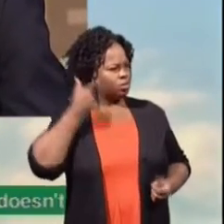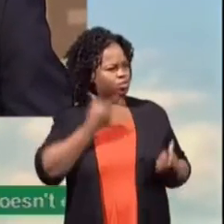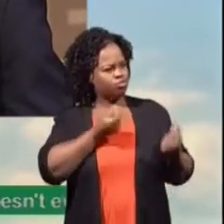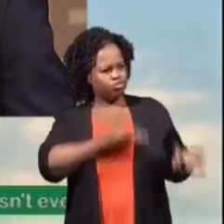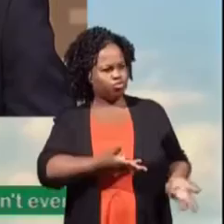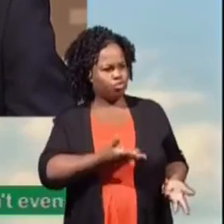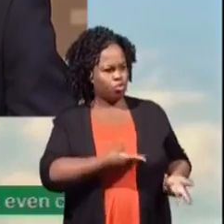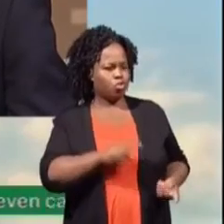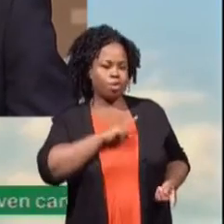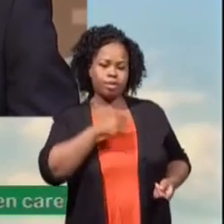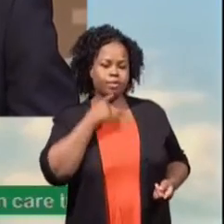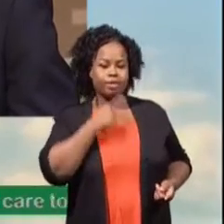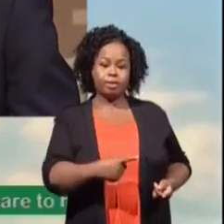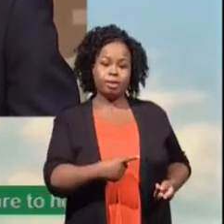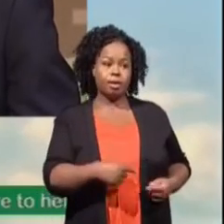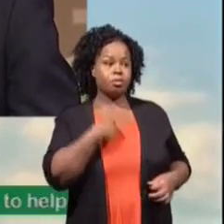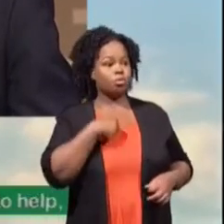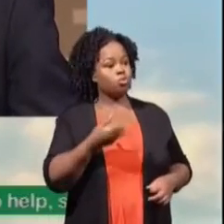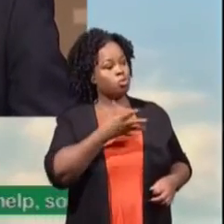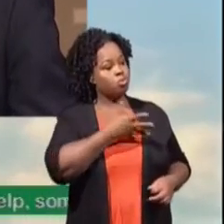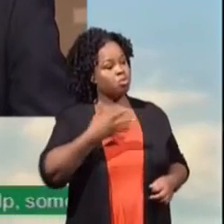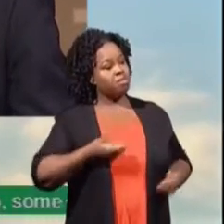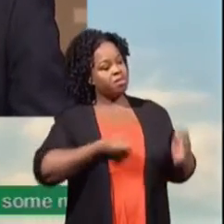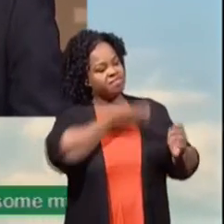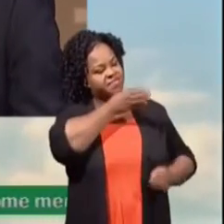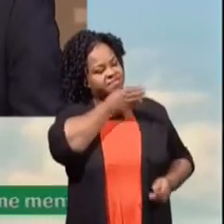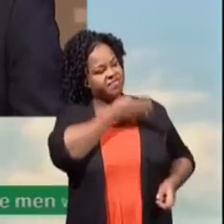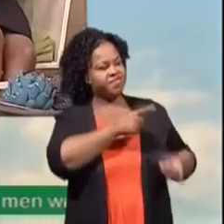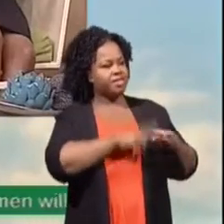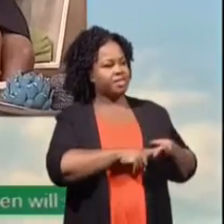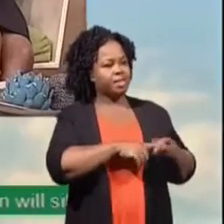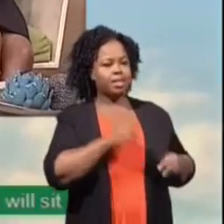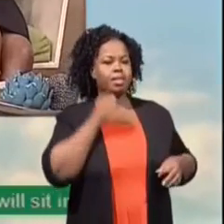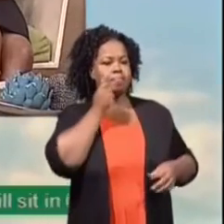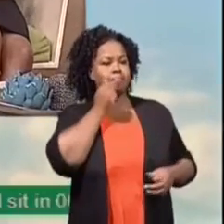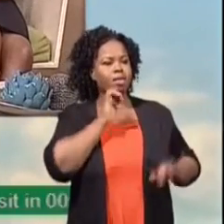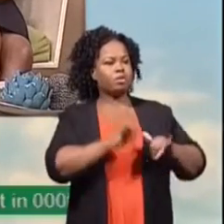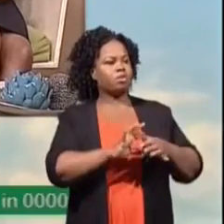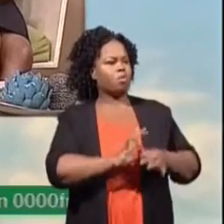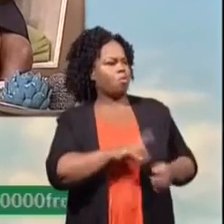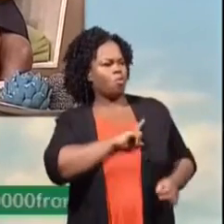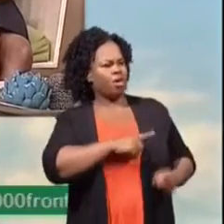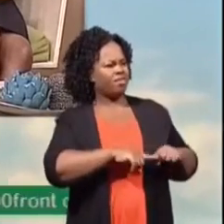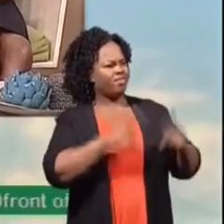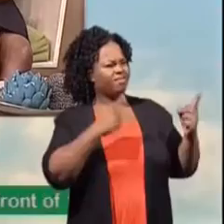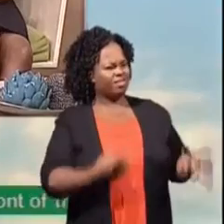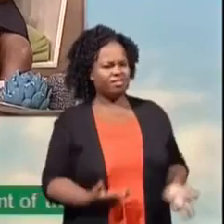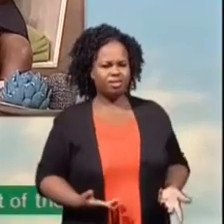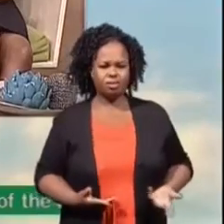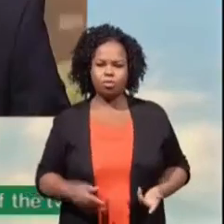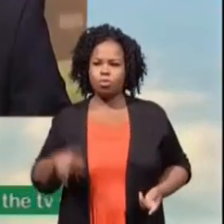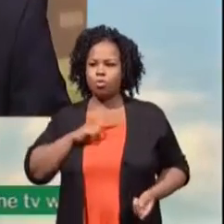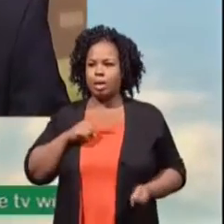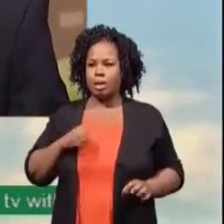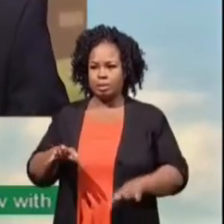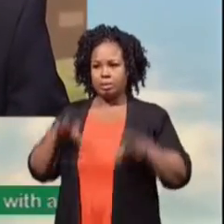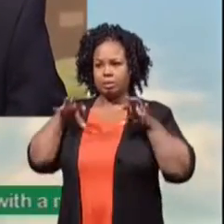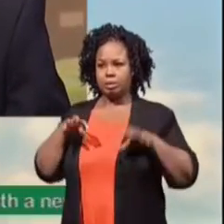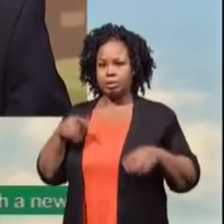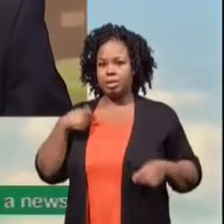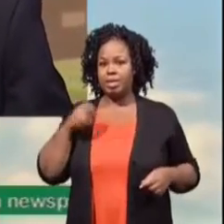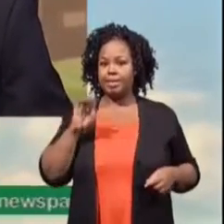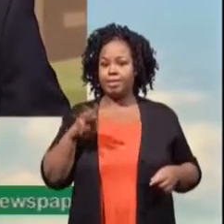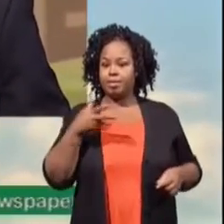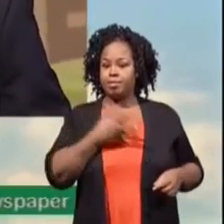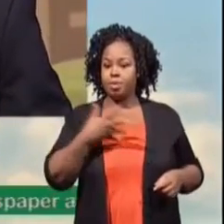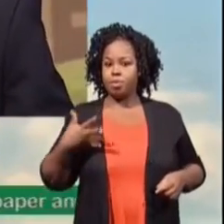kana go e ho tsa decision eo ho sa re bo mme e tswang di lo sela di lo tsoma bo ntate ba sale ka tlo kana go e fumana uri o re netaba tsa ba